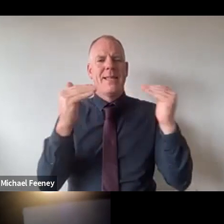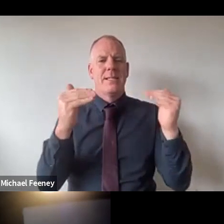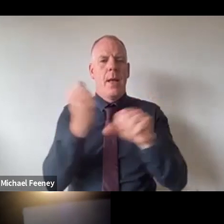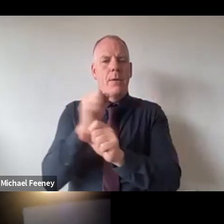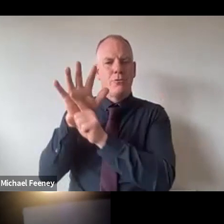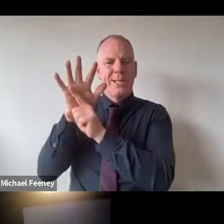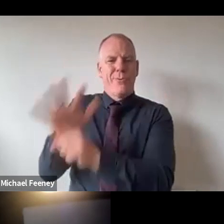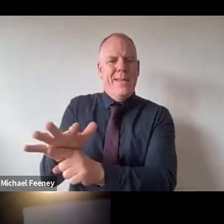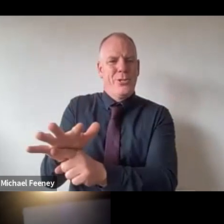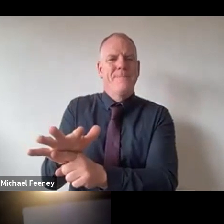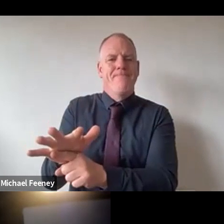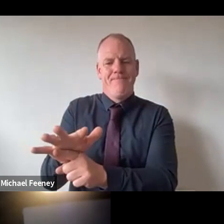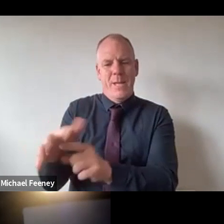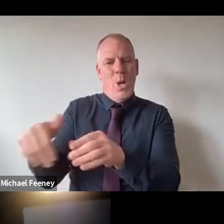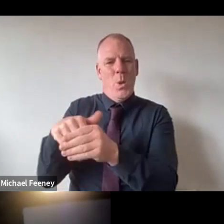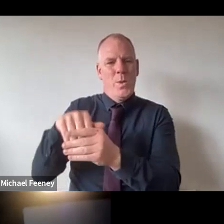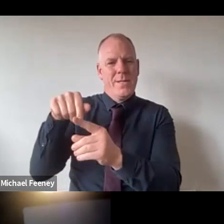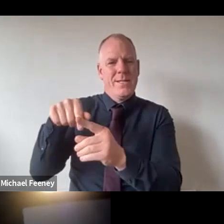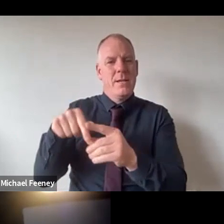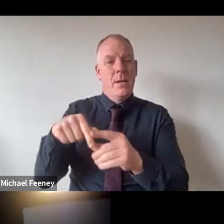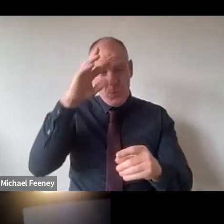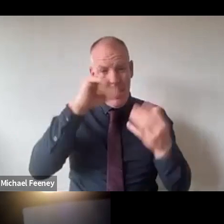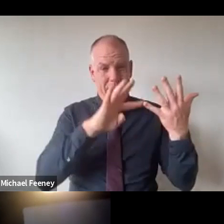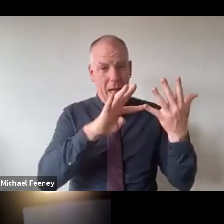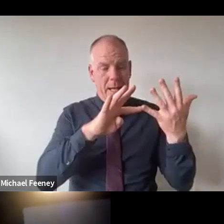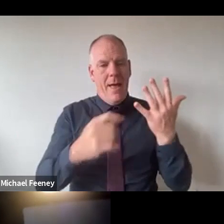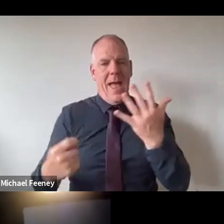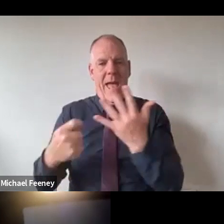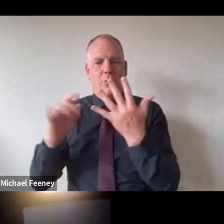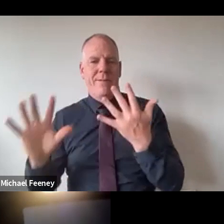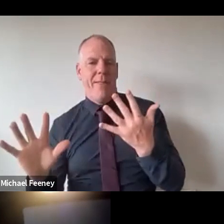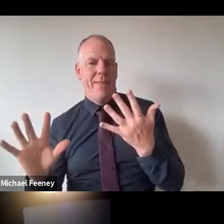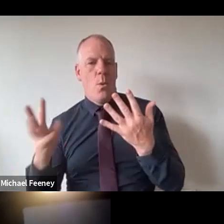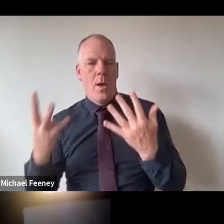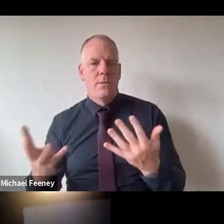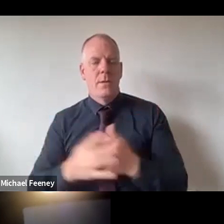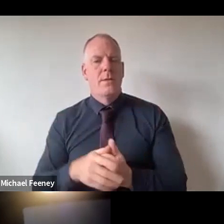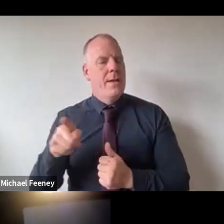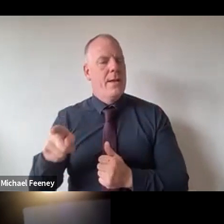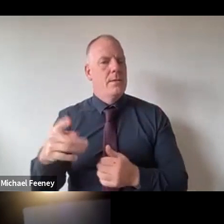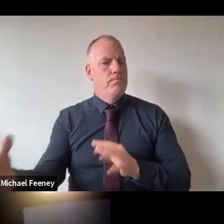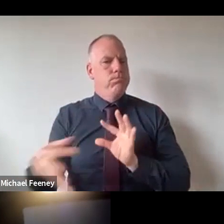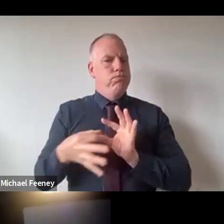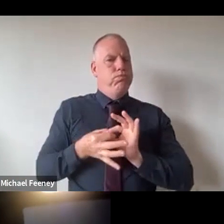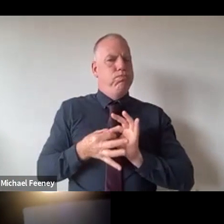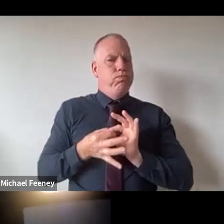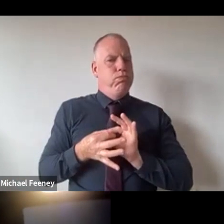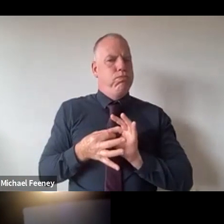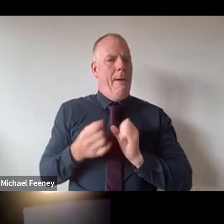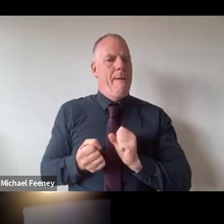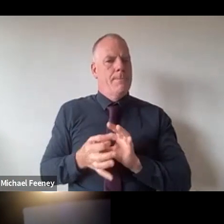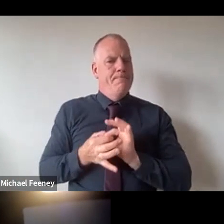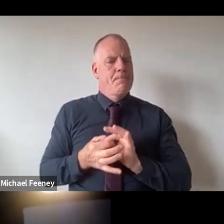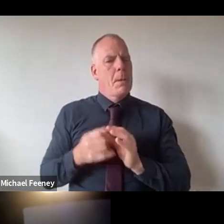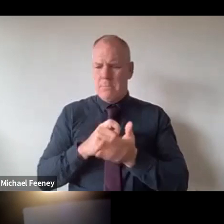ground. This is something that's also very close to my heart as a topic. I've written